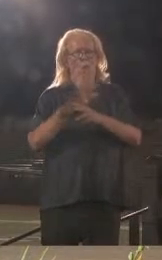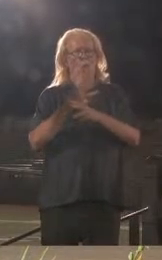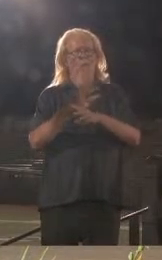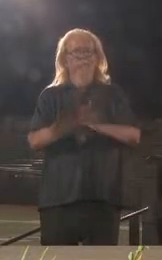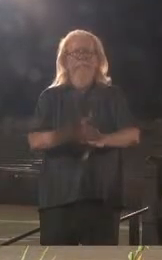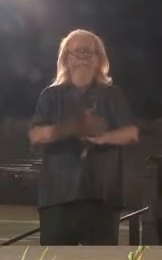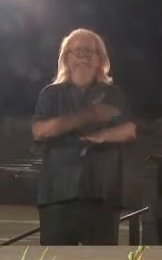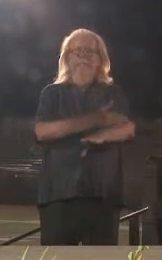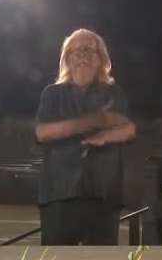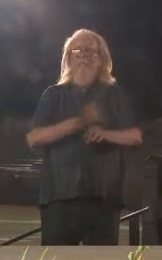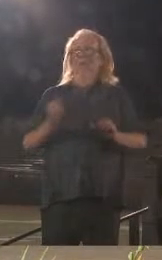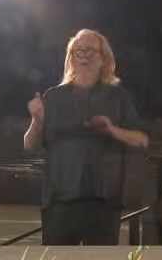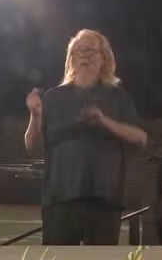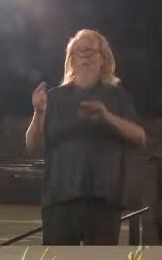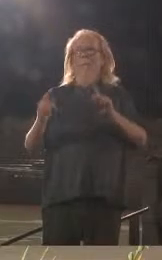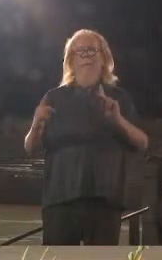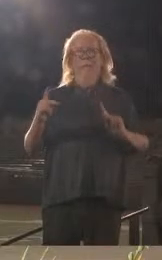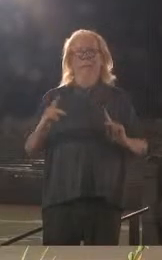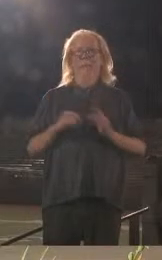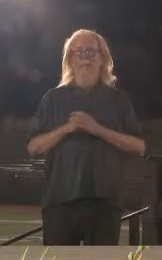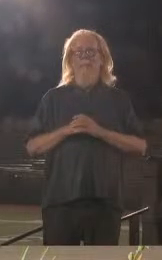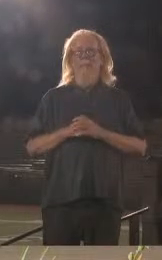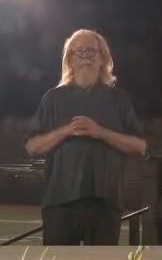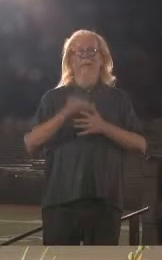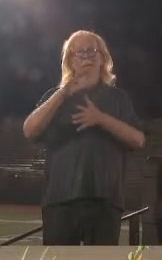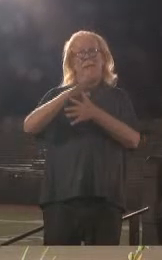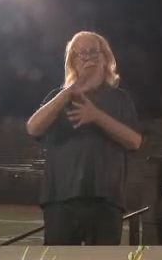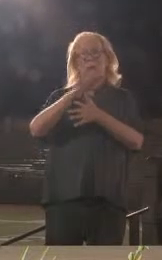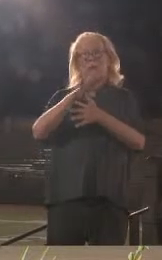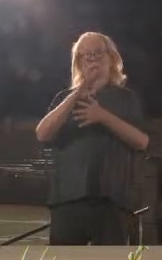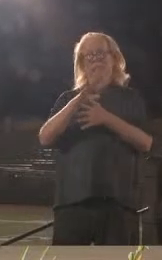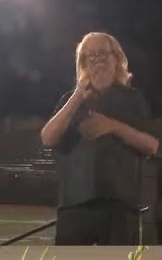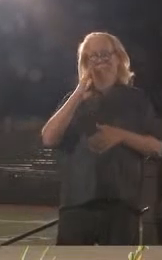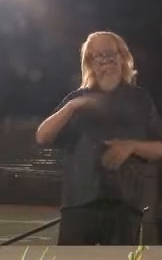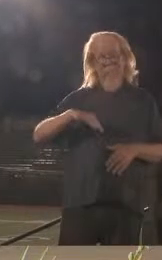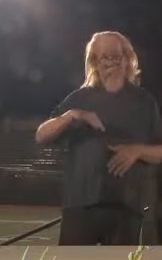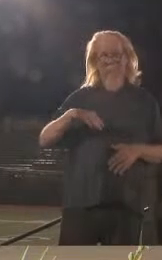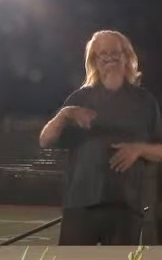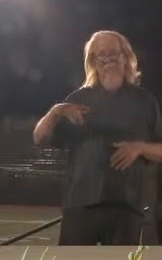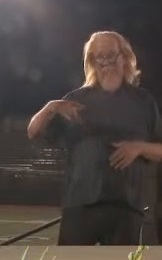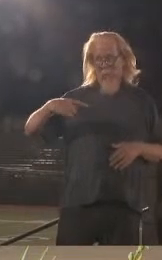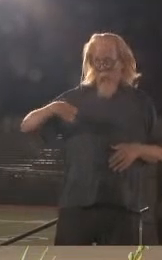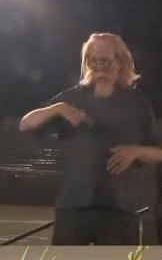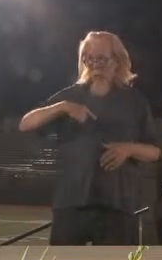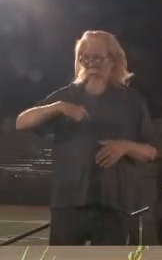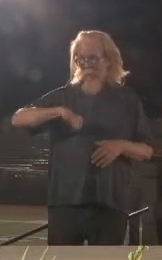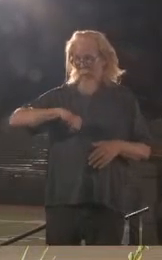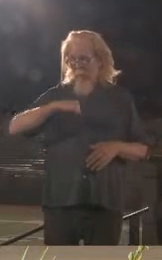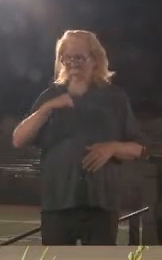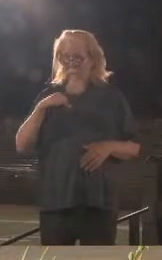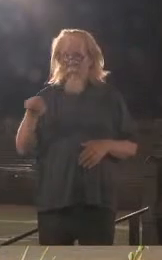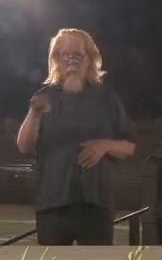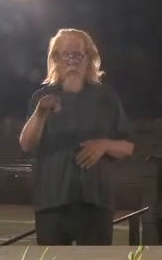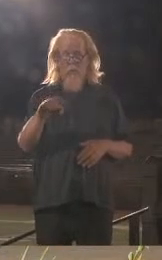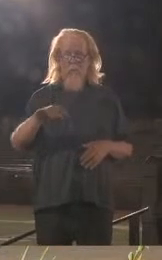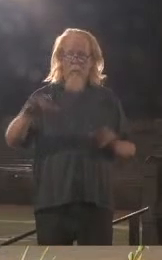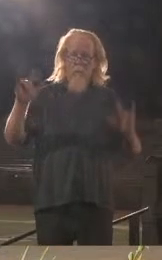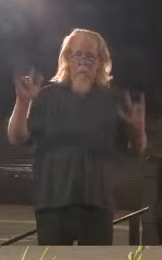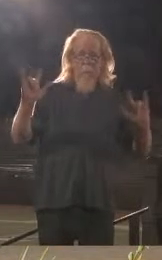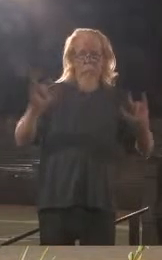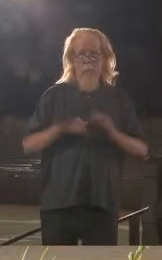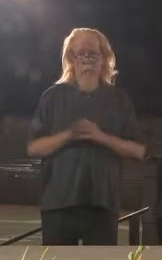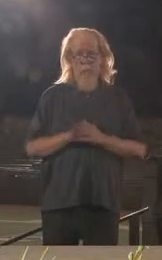for all of us. Seniors, know that we are proud of you and we love you.